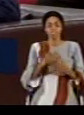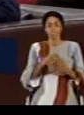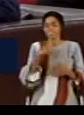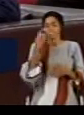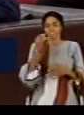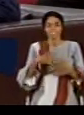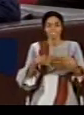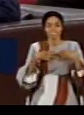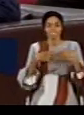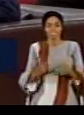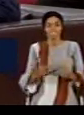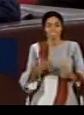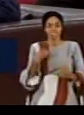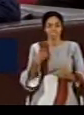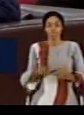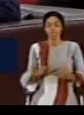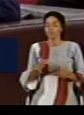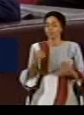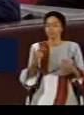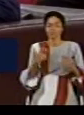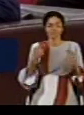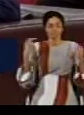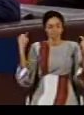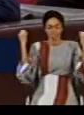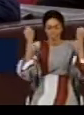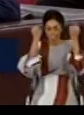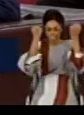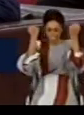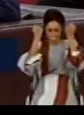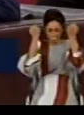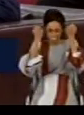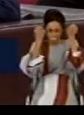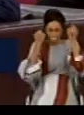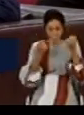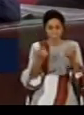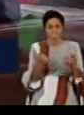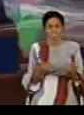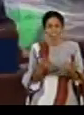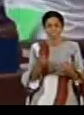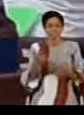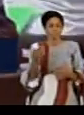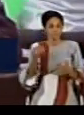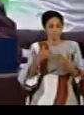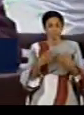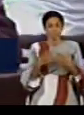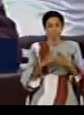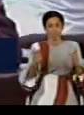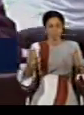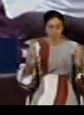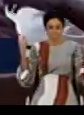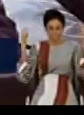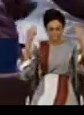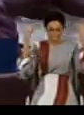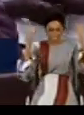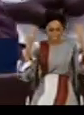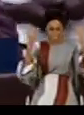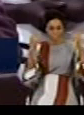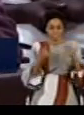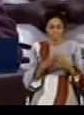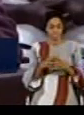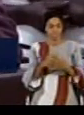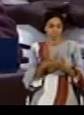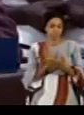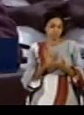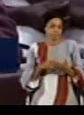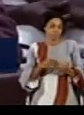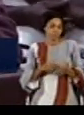of severe headache right now. I've been having this troubling headache for some time. It's been causing me trouble, but